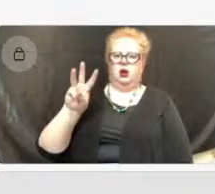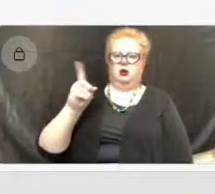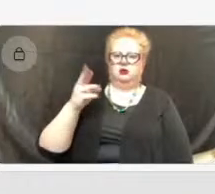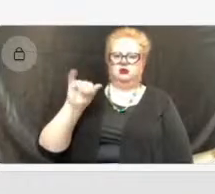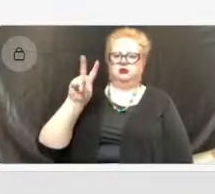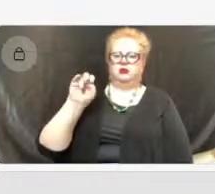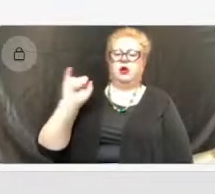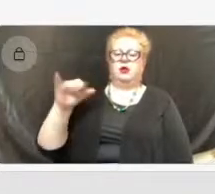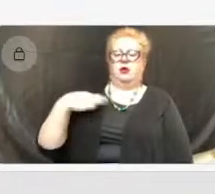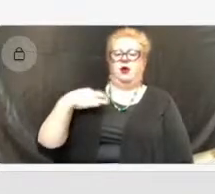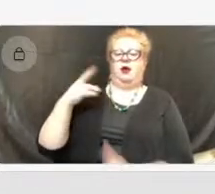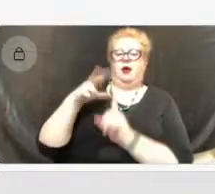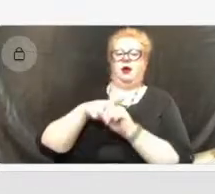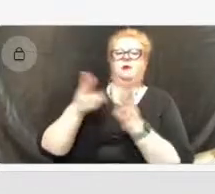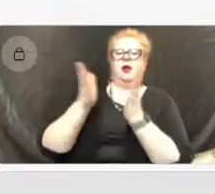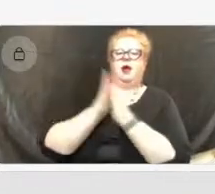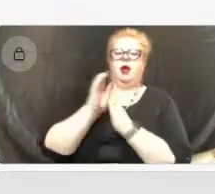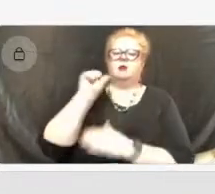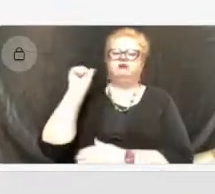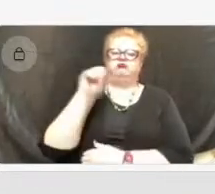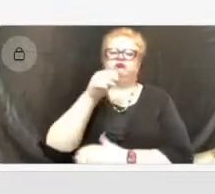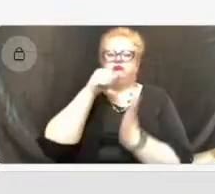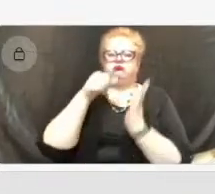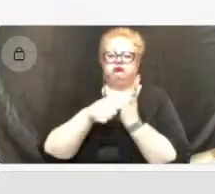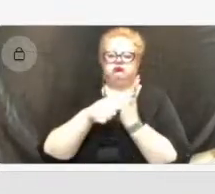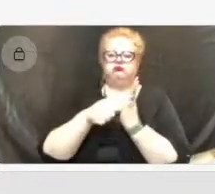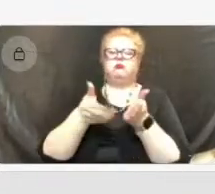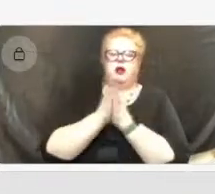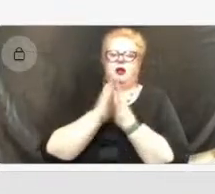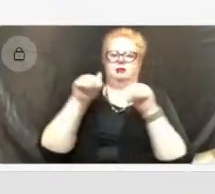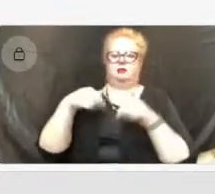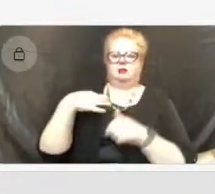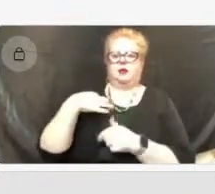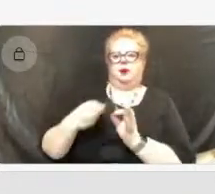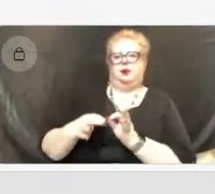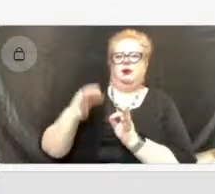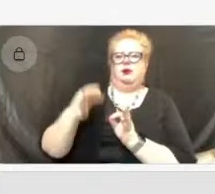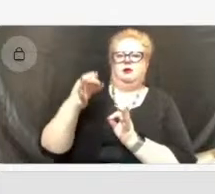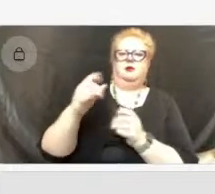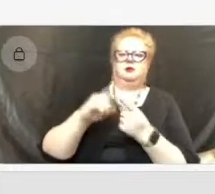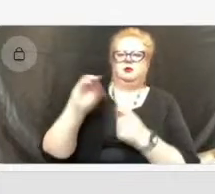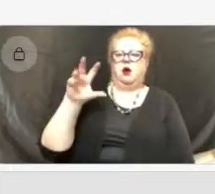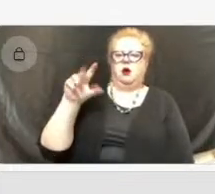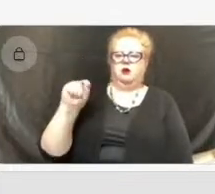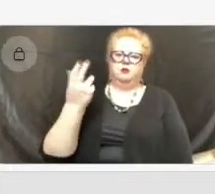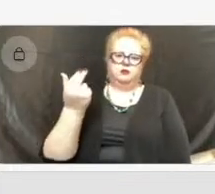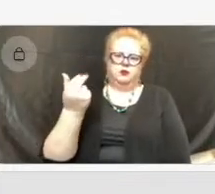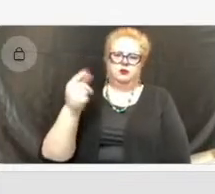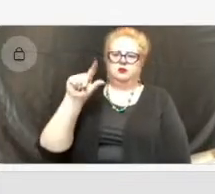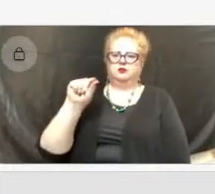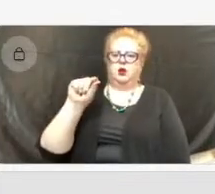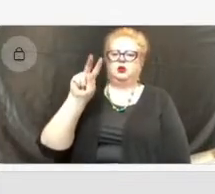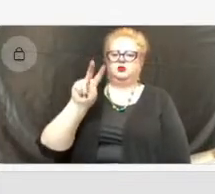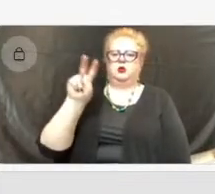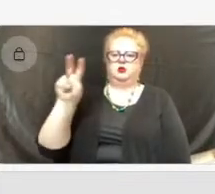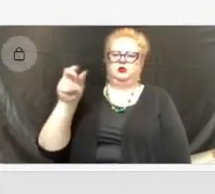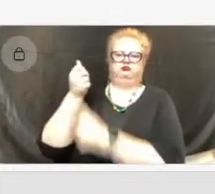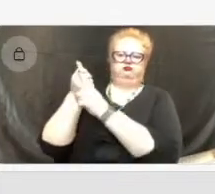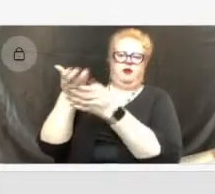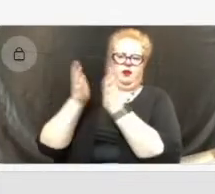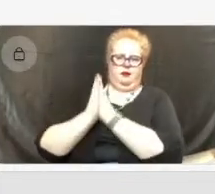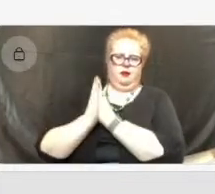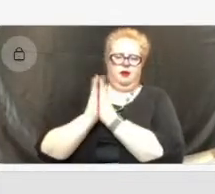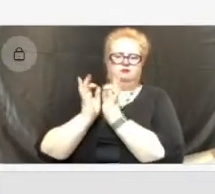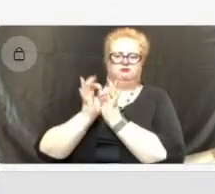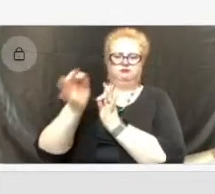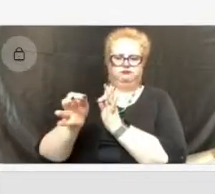a letter to staff on August 23rd, 2022, requesting this application be deferred to the October 13th, 2022 Planning Commission agenda